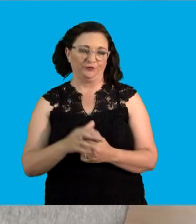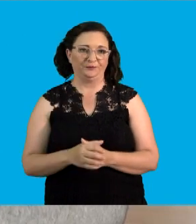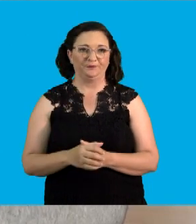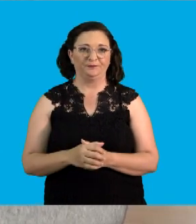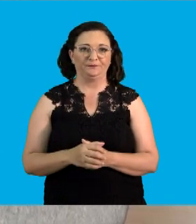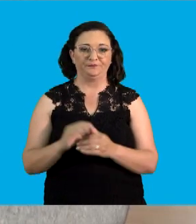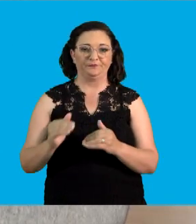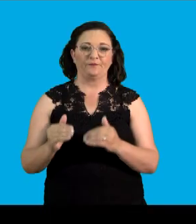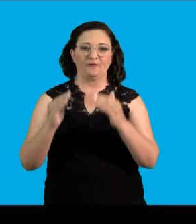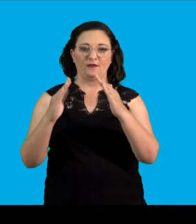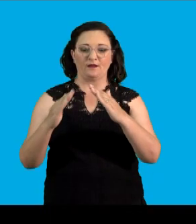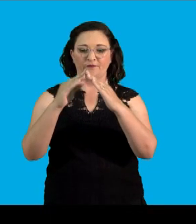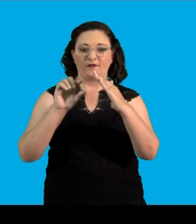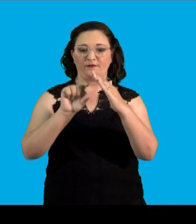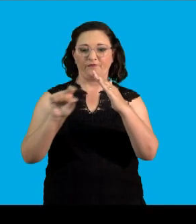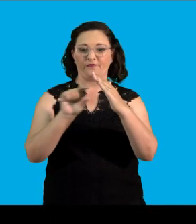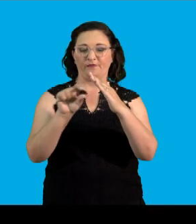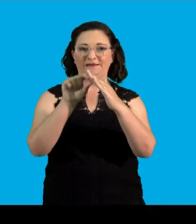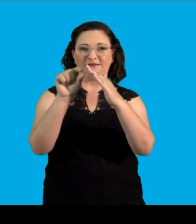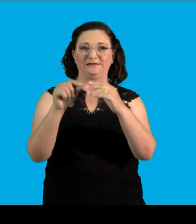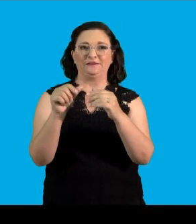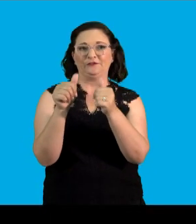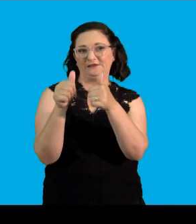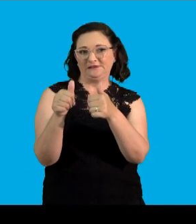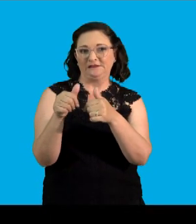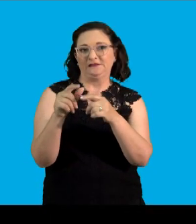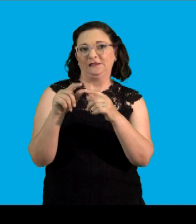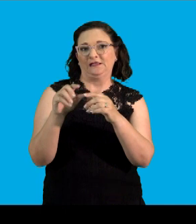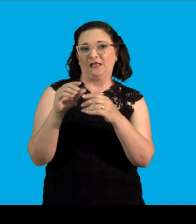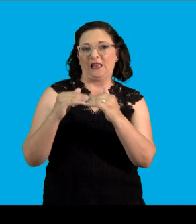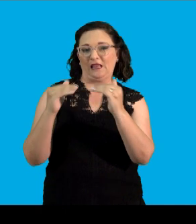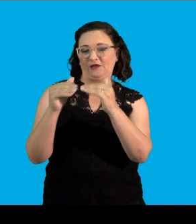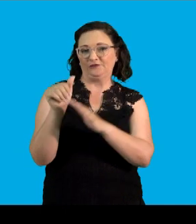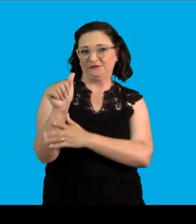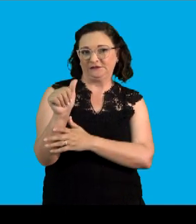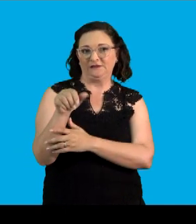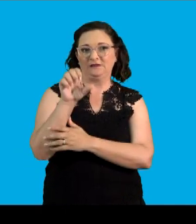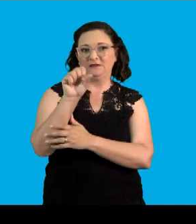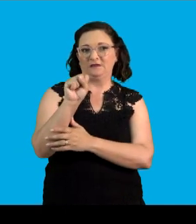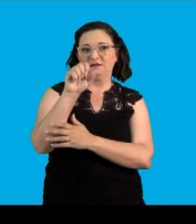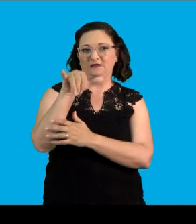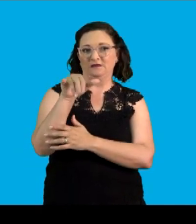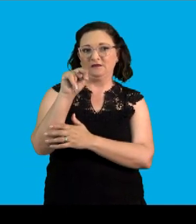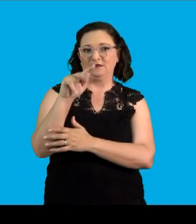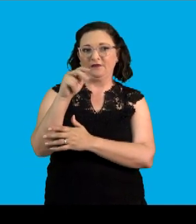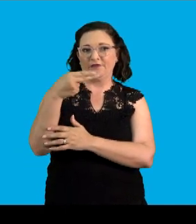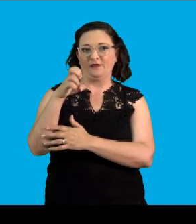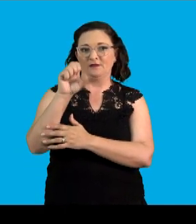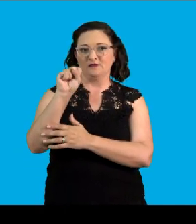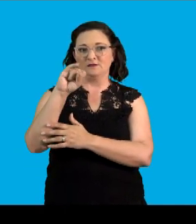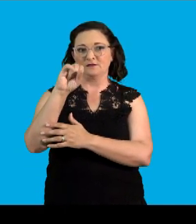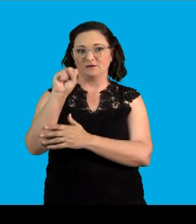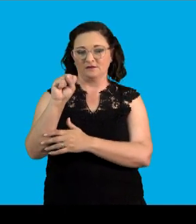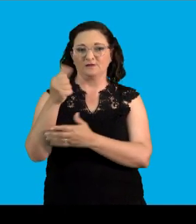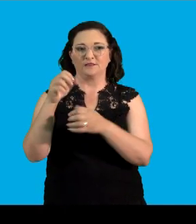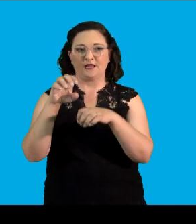choice. Then level 5 and level 6. Level 5 is synthesis or evaluating. This is now a higher order. And then